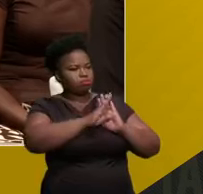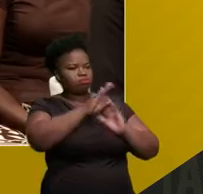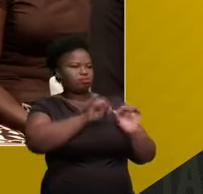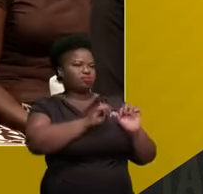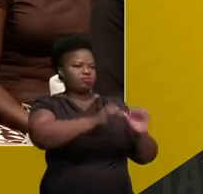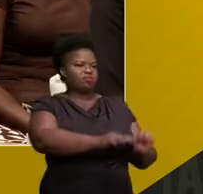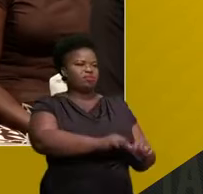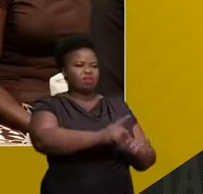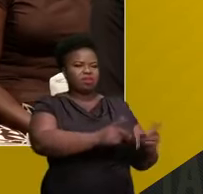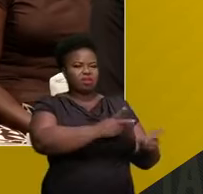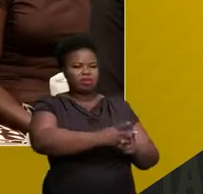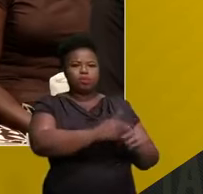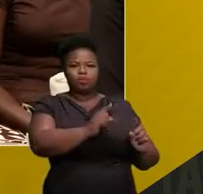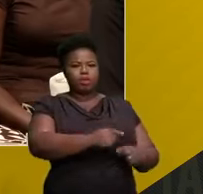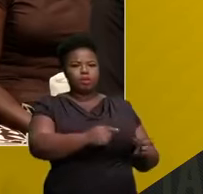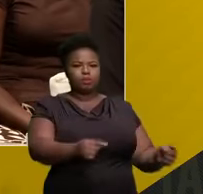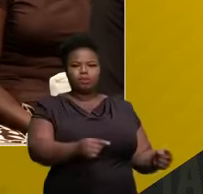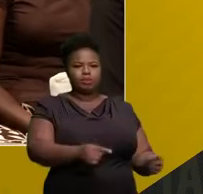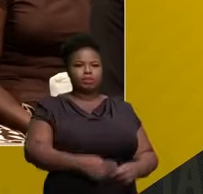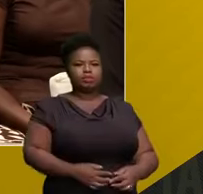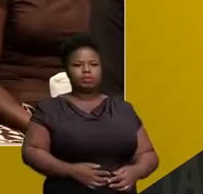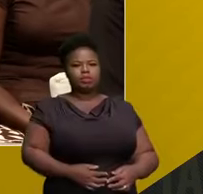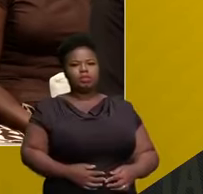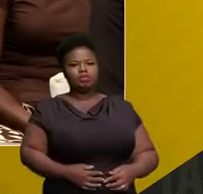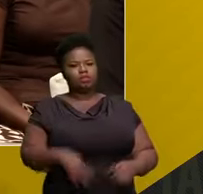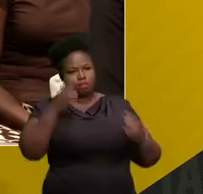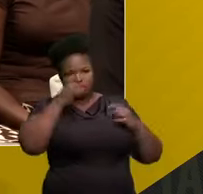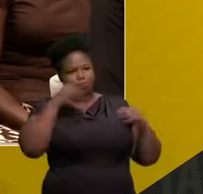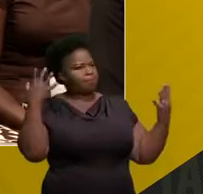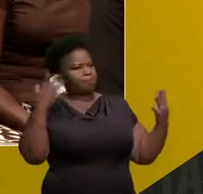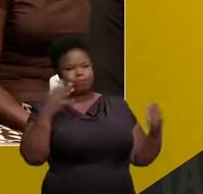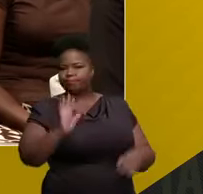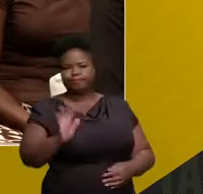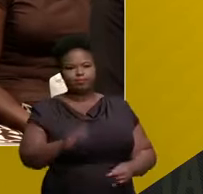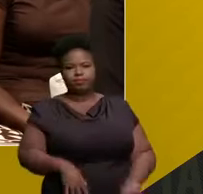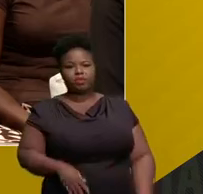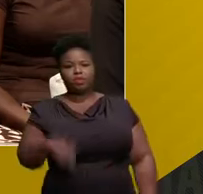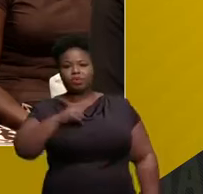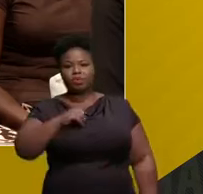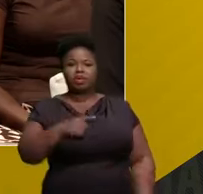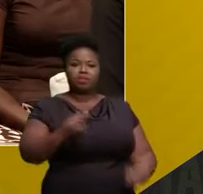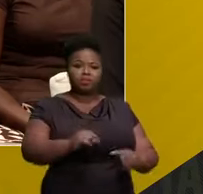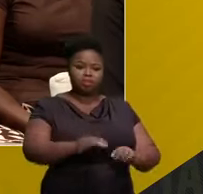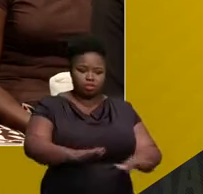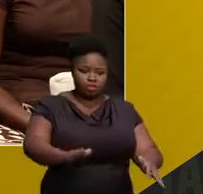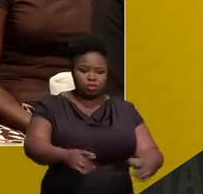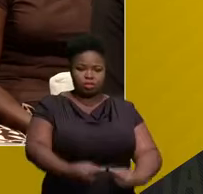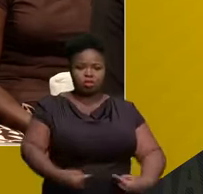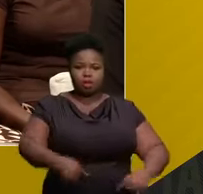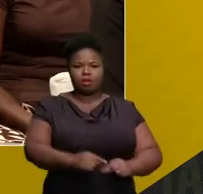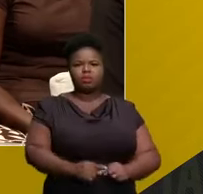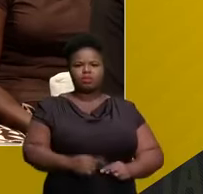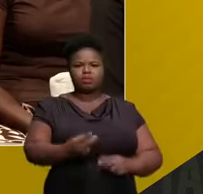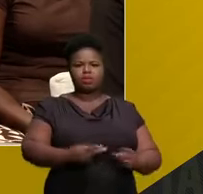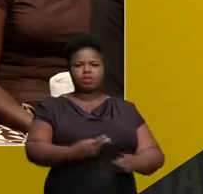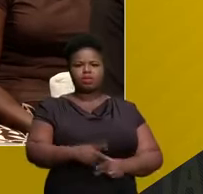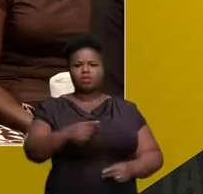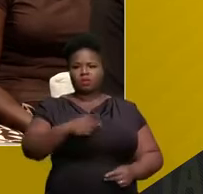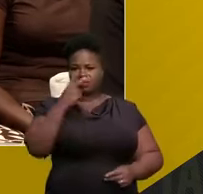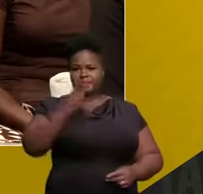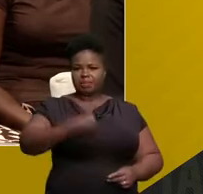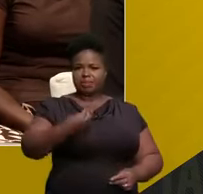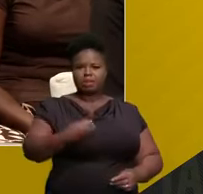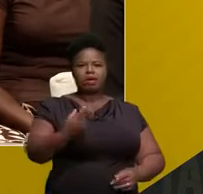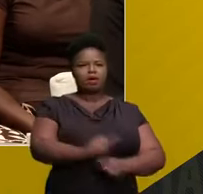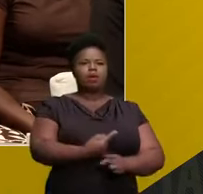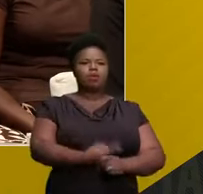So we can't afford to give up. We do not have the luxury of giving up. Yeah. For the sake of our kids and for the sake of ourselves. When I see young people here, I always